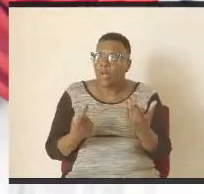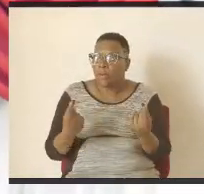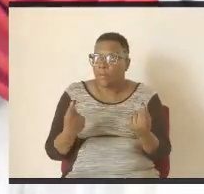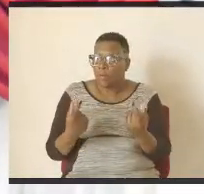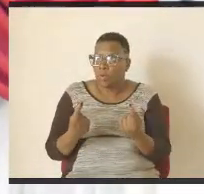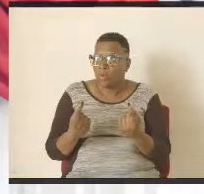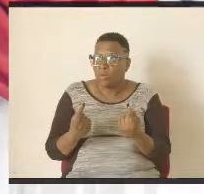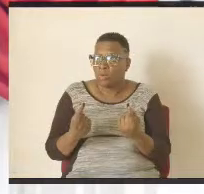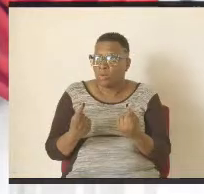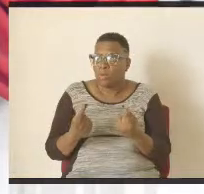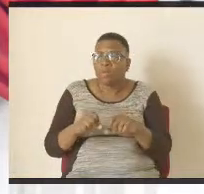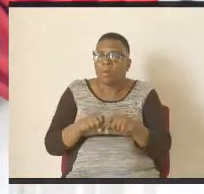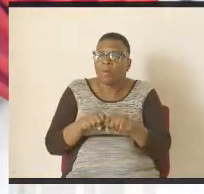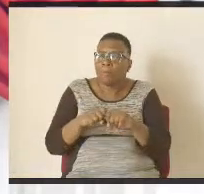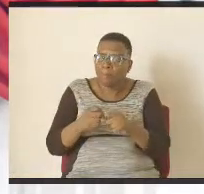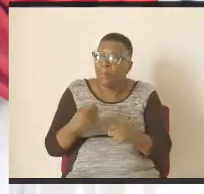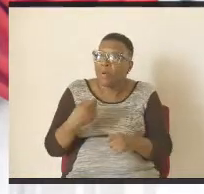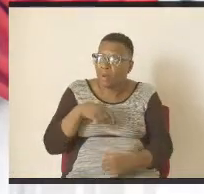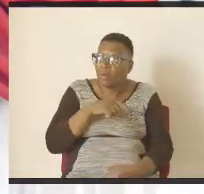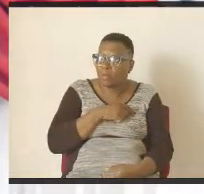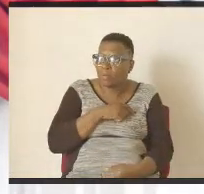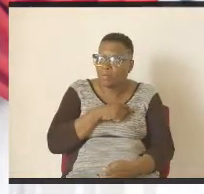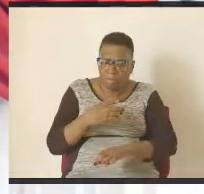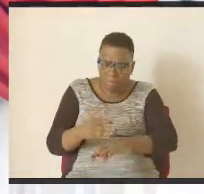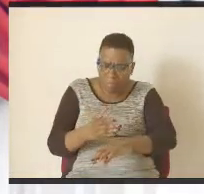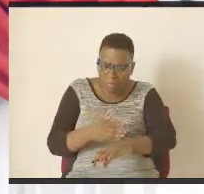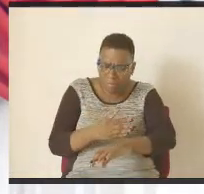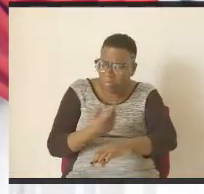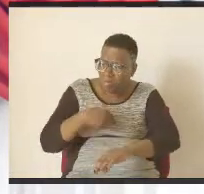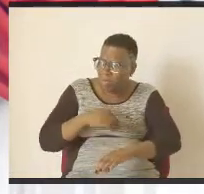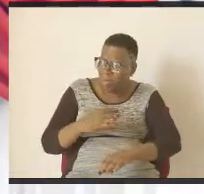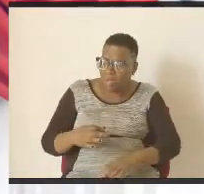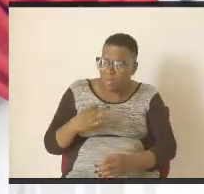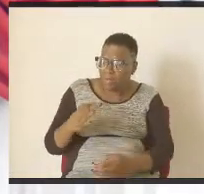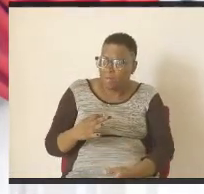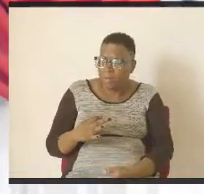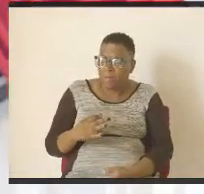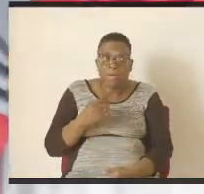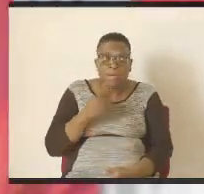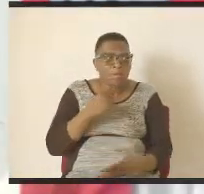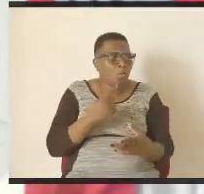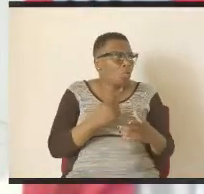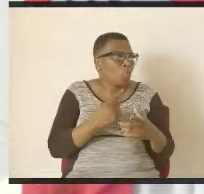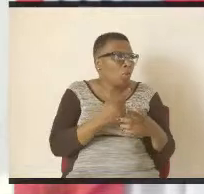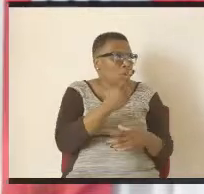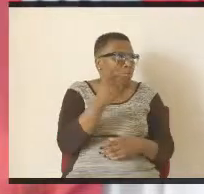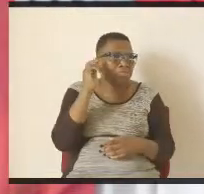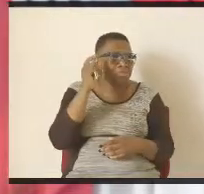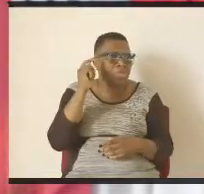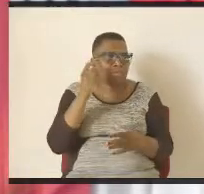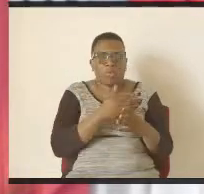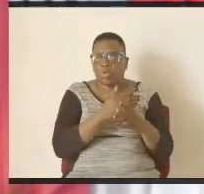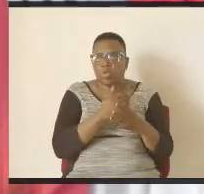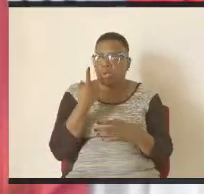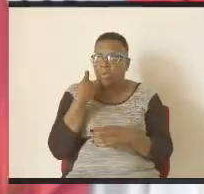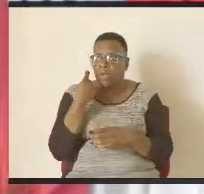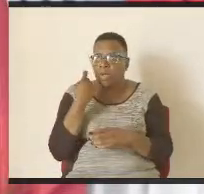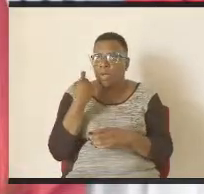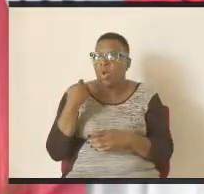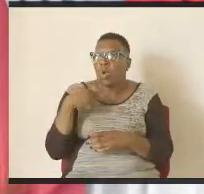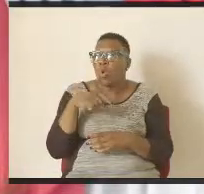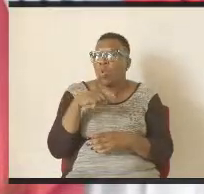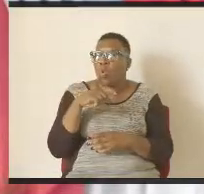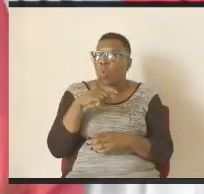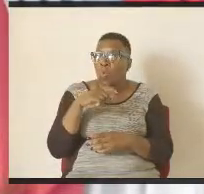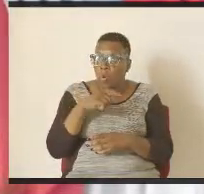to break us. Because as was said in one of the testimonies, we were supposed to be on